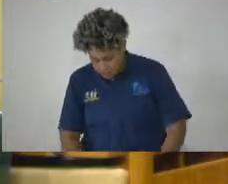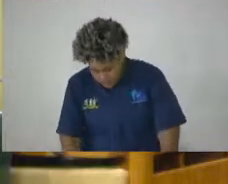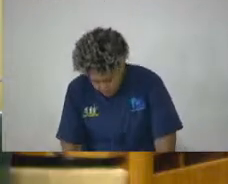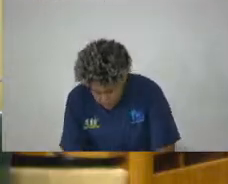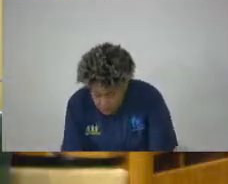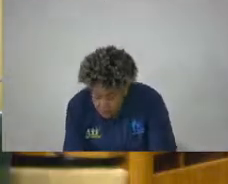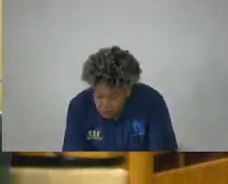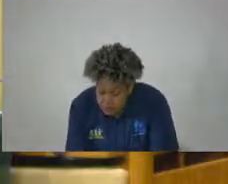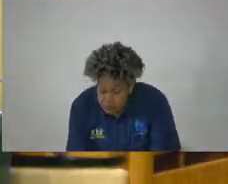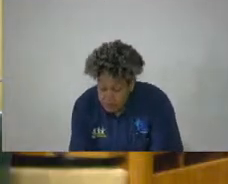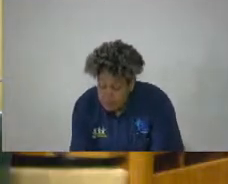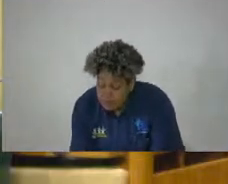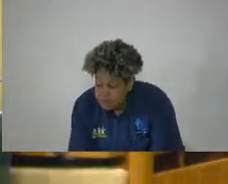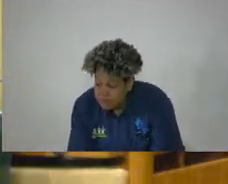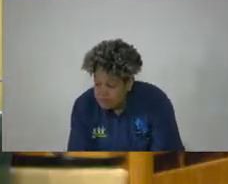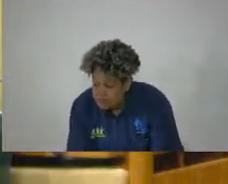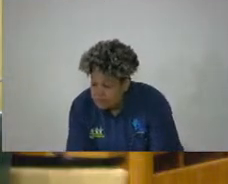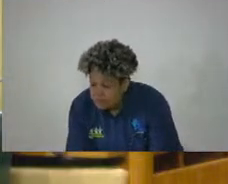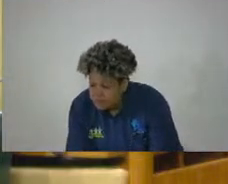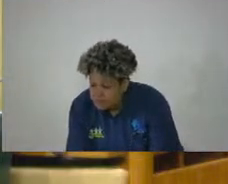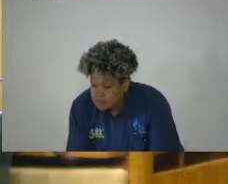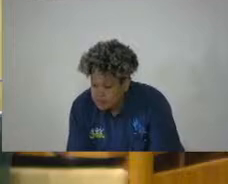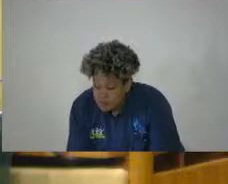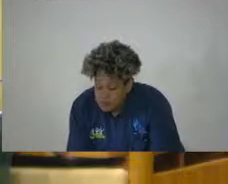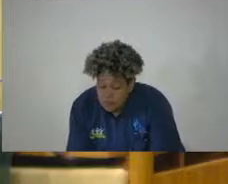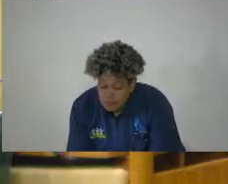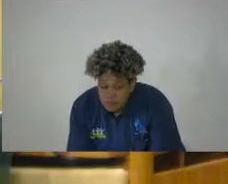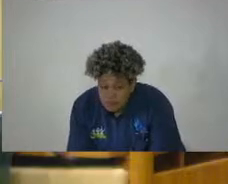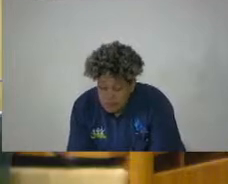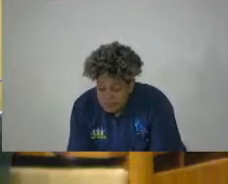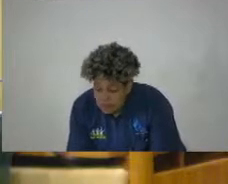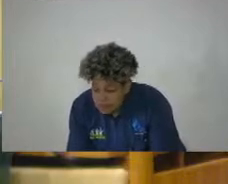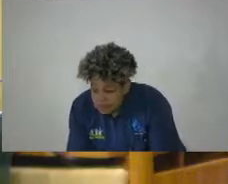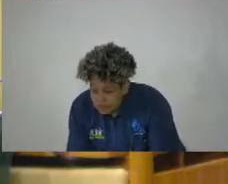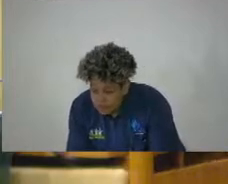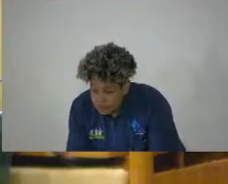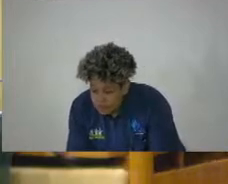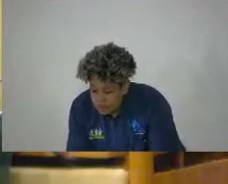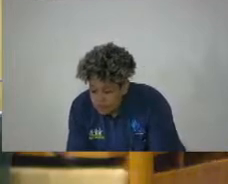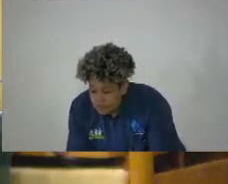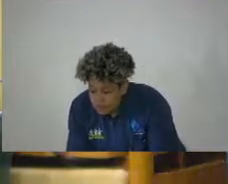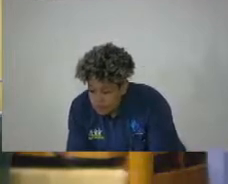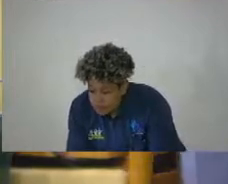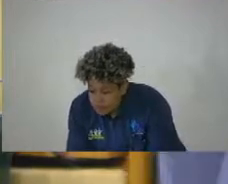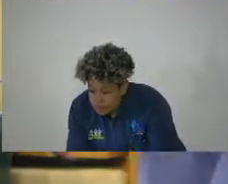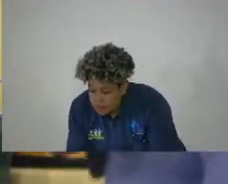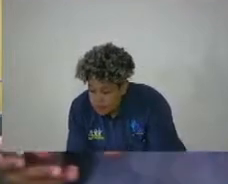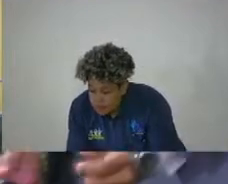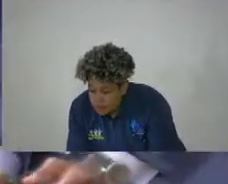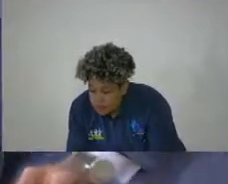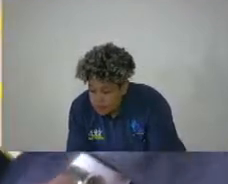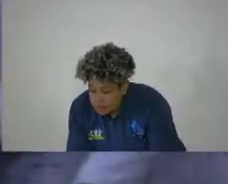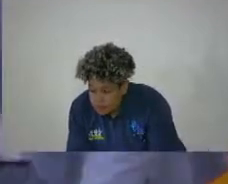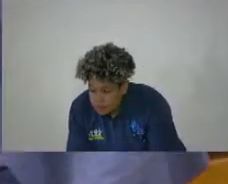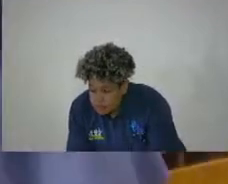This, Mr. Speaker, symbolically comes at a time when Jamaica